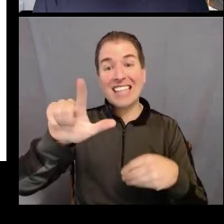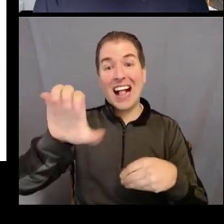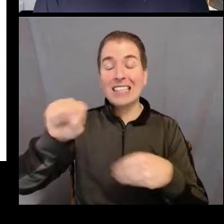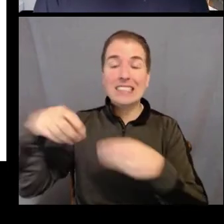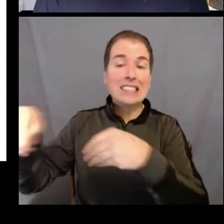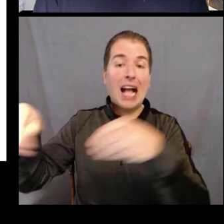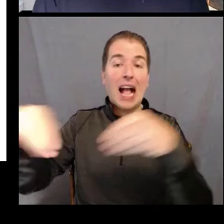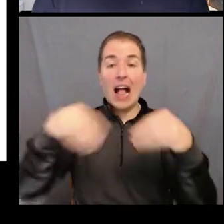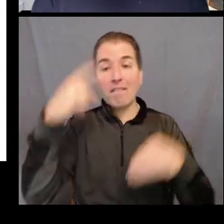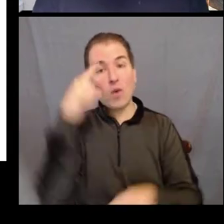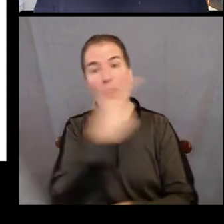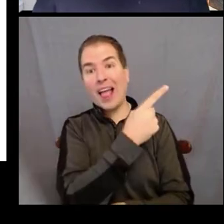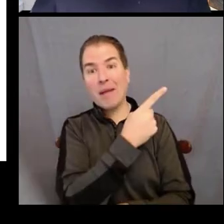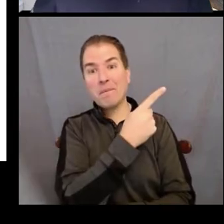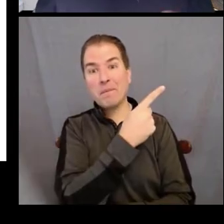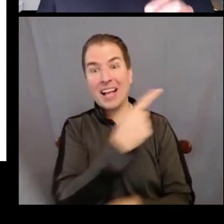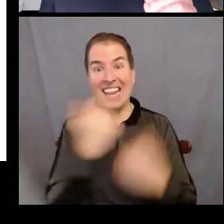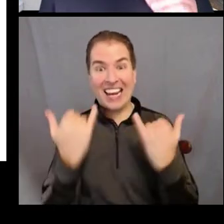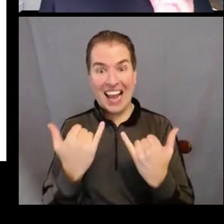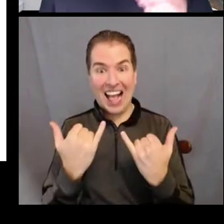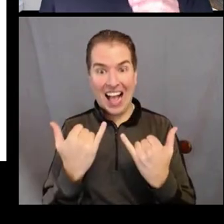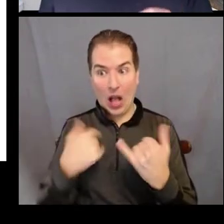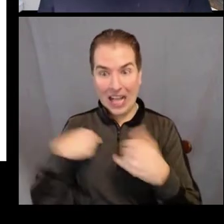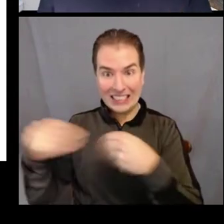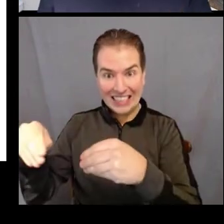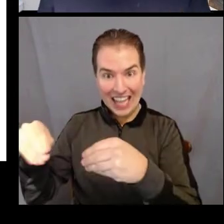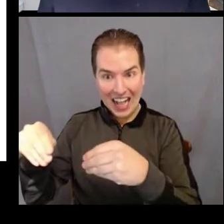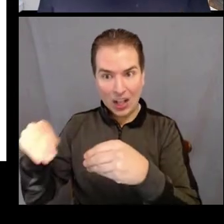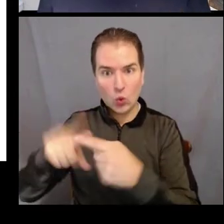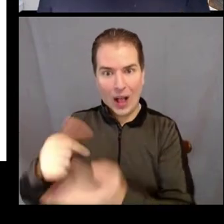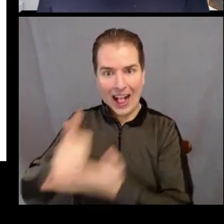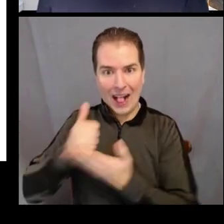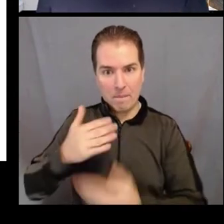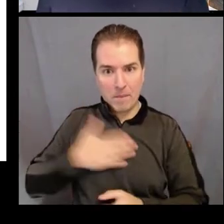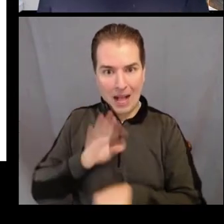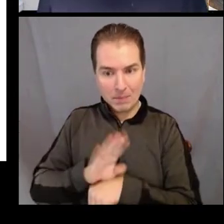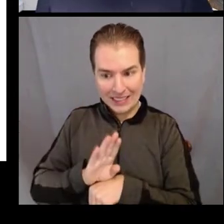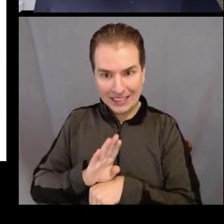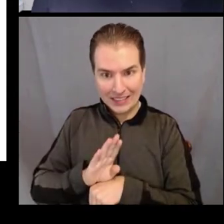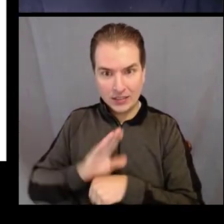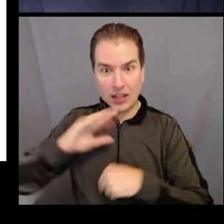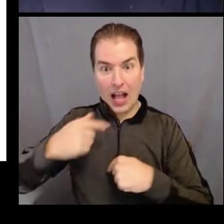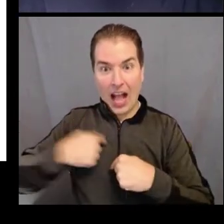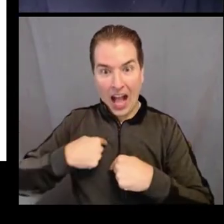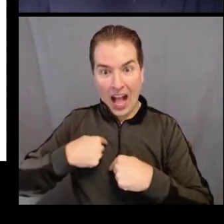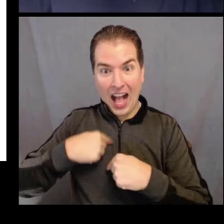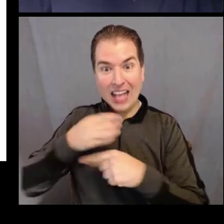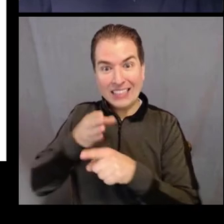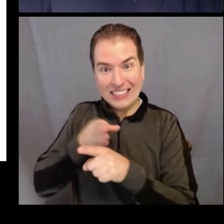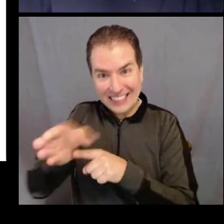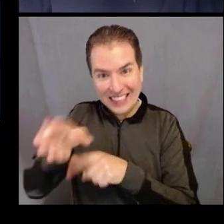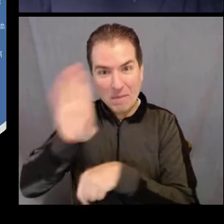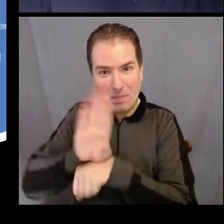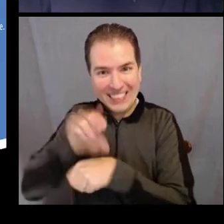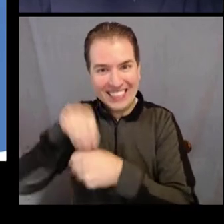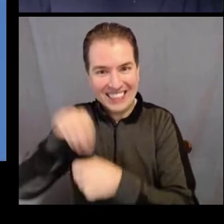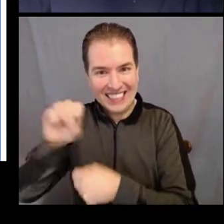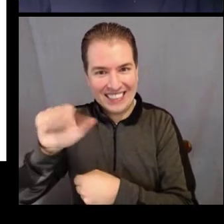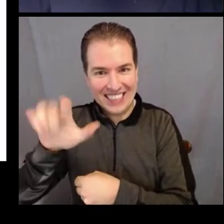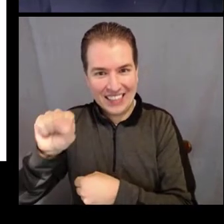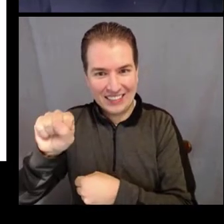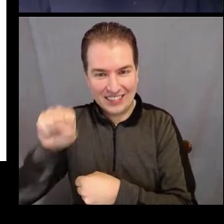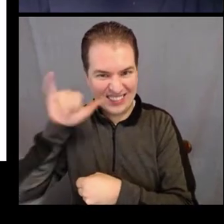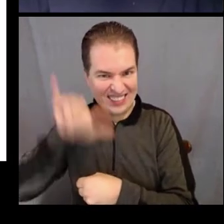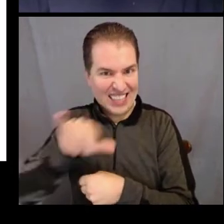being a salesperson in a business to being a business person in sales. Tip number 9.